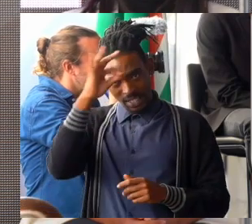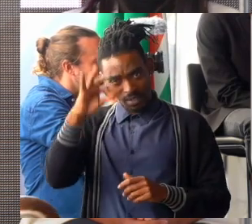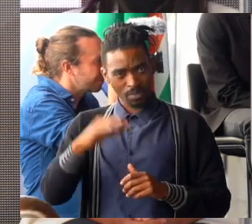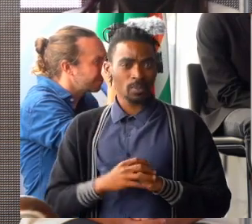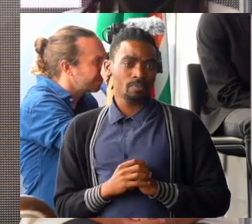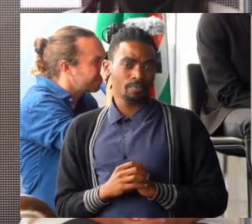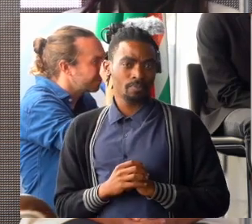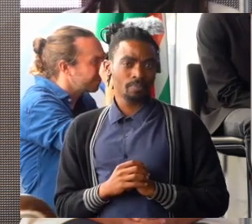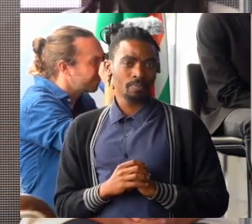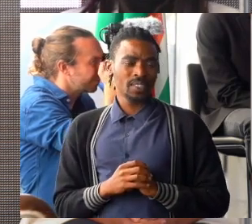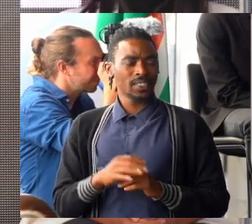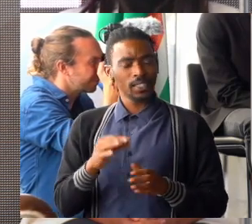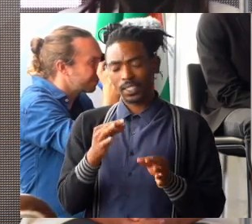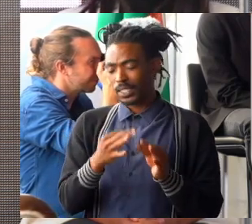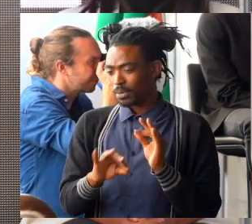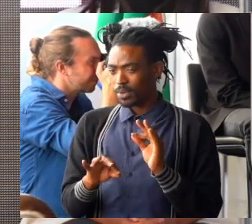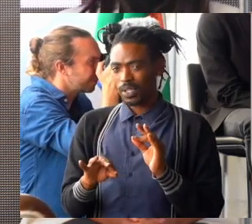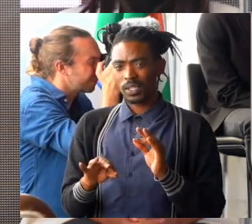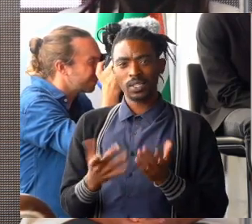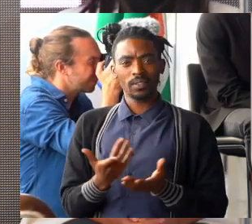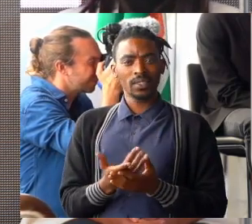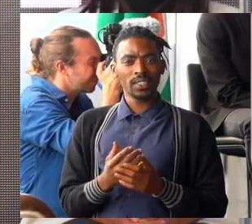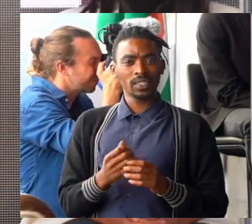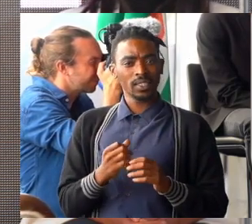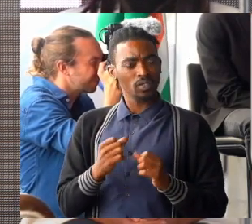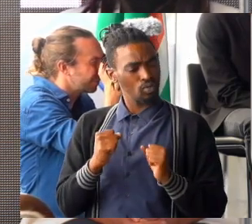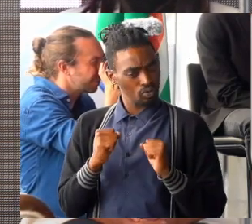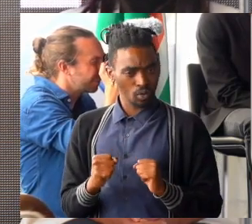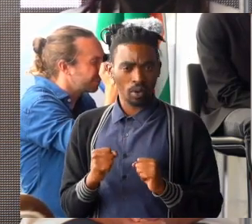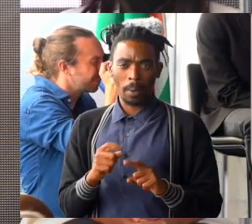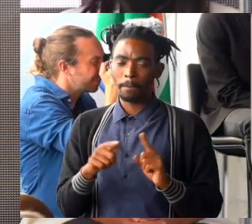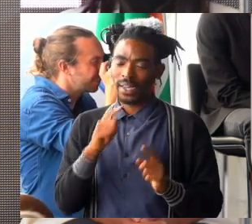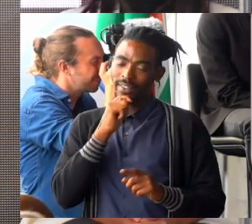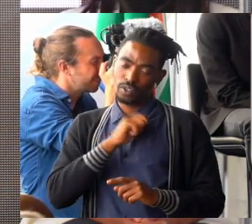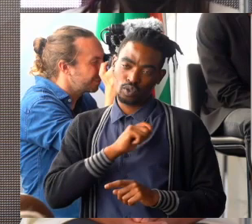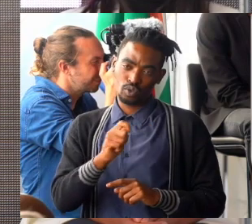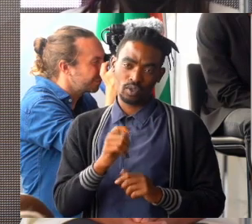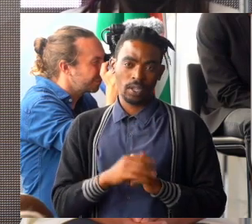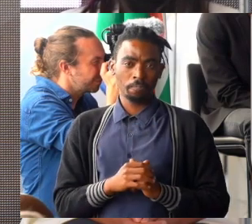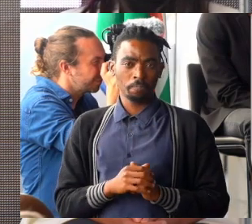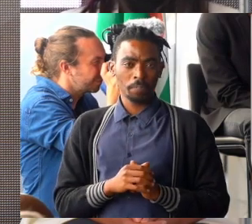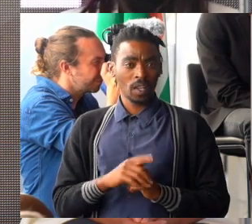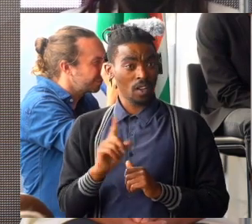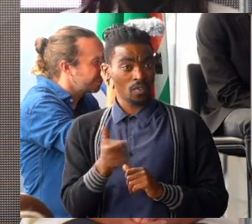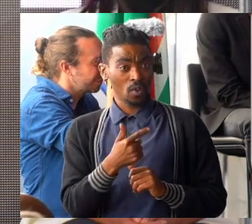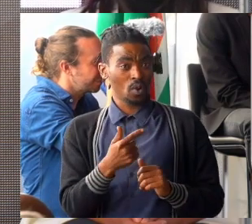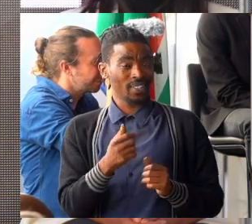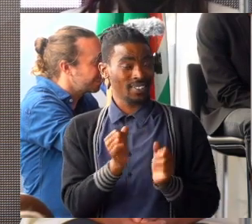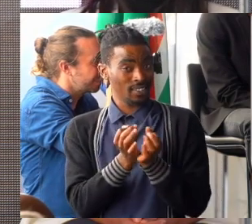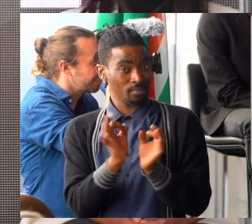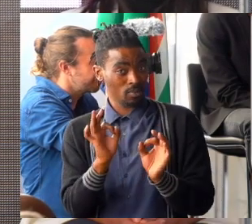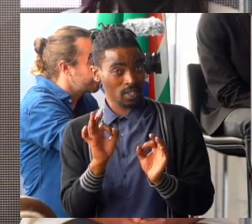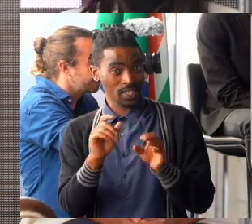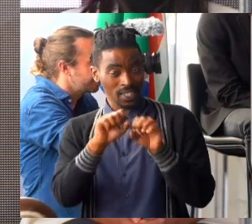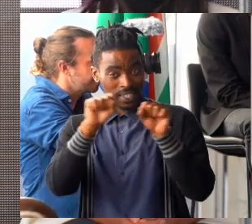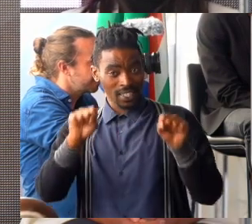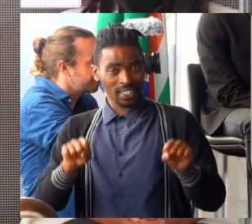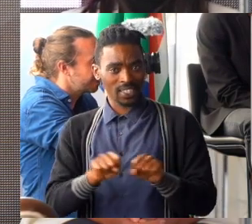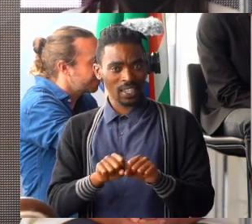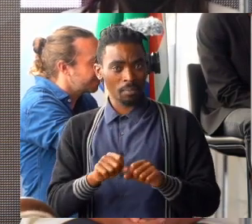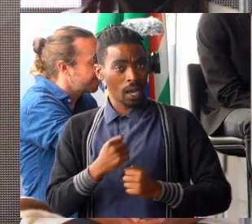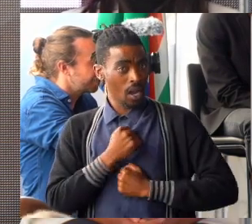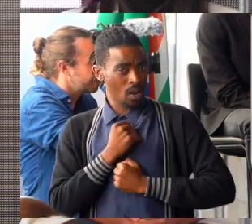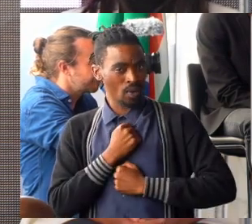It is simple, it is trite, but it is true of all democracies. It is not true of